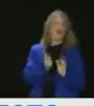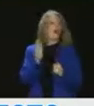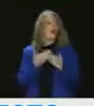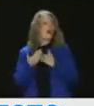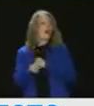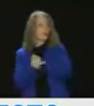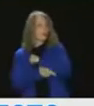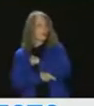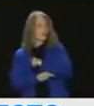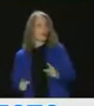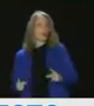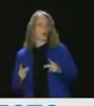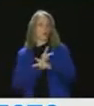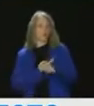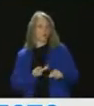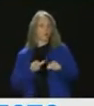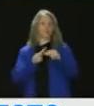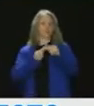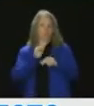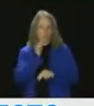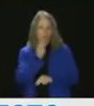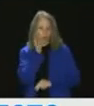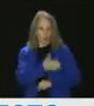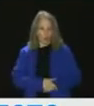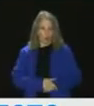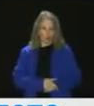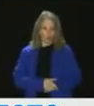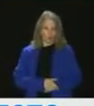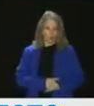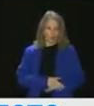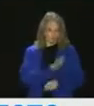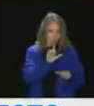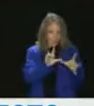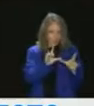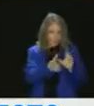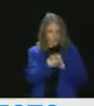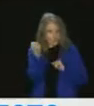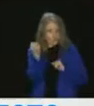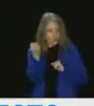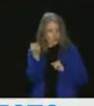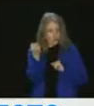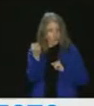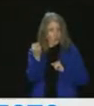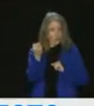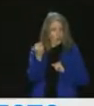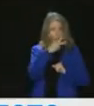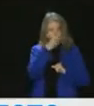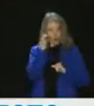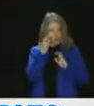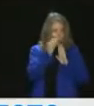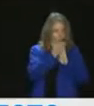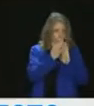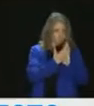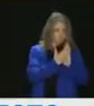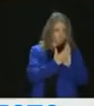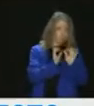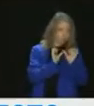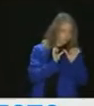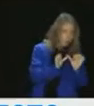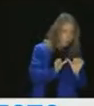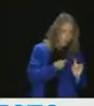severe. You don't end up losing your license, end up with a criminal record, which will impact